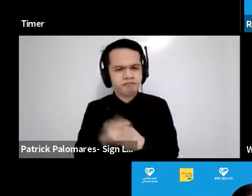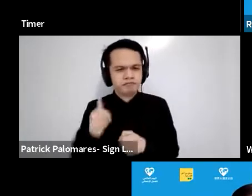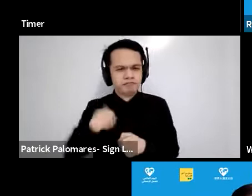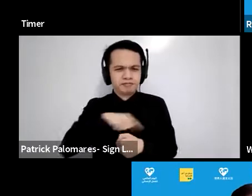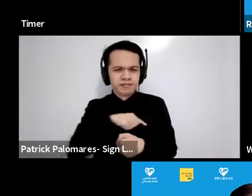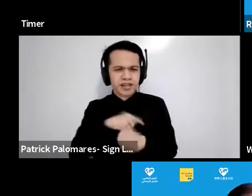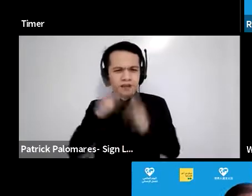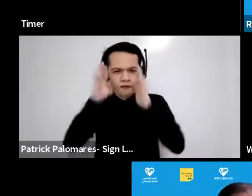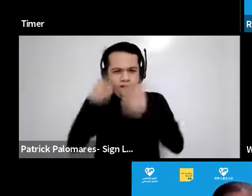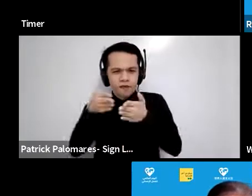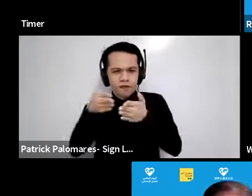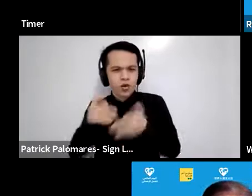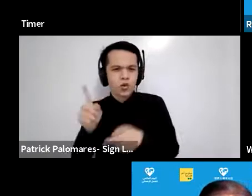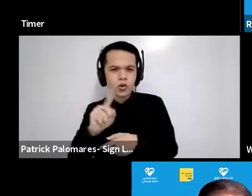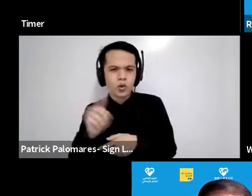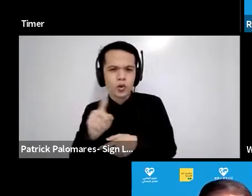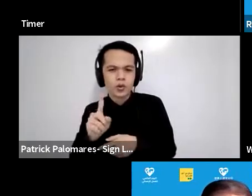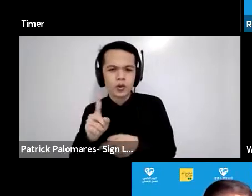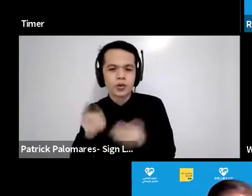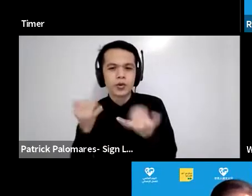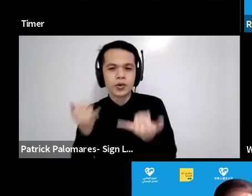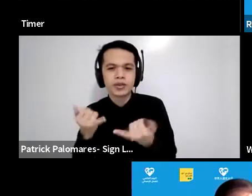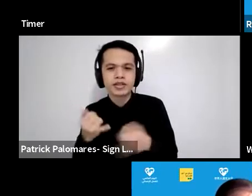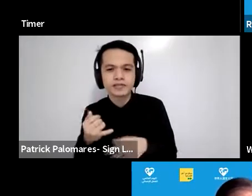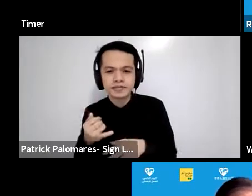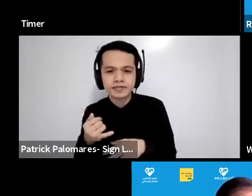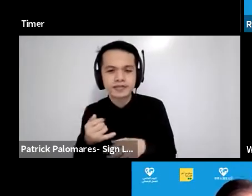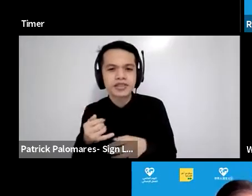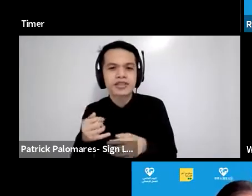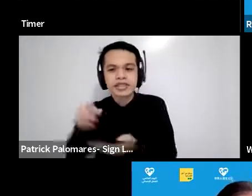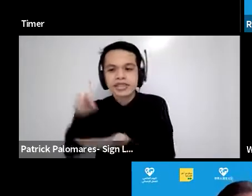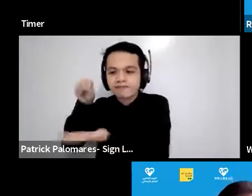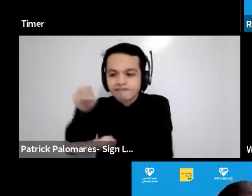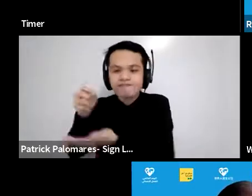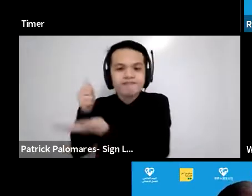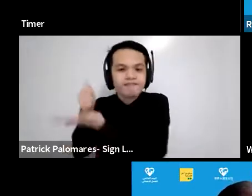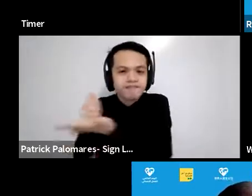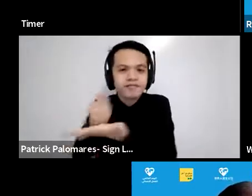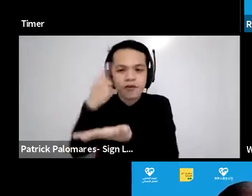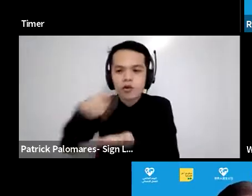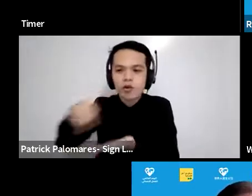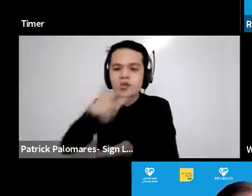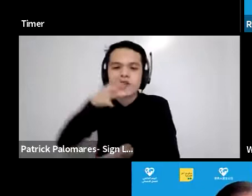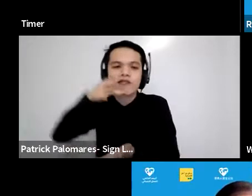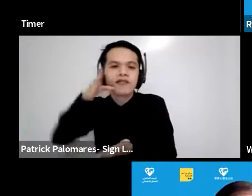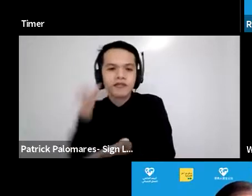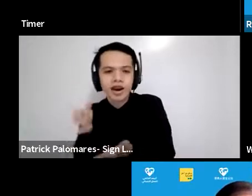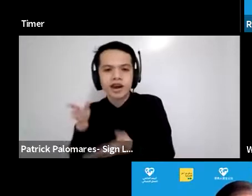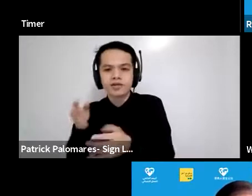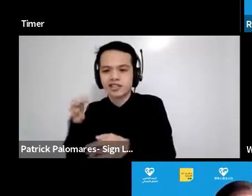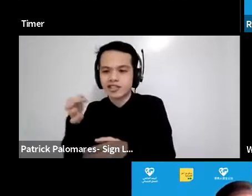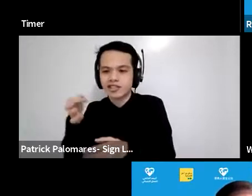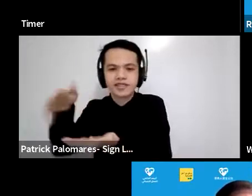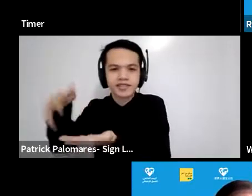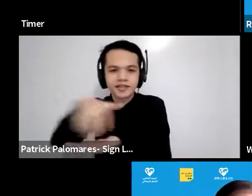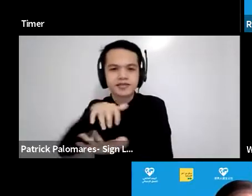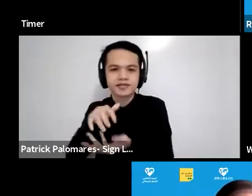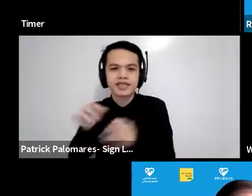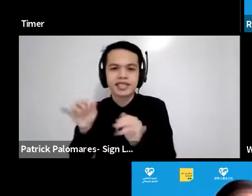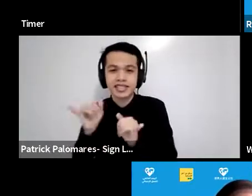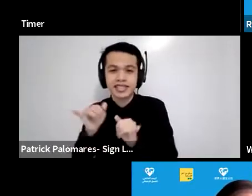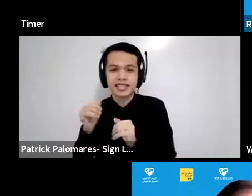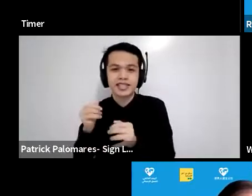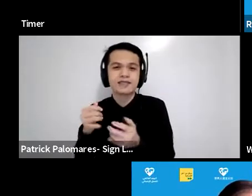we really focused on during the COVID-19 pandemic is also relief operations for fishing communities and farmers who were affected economically by the